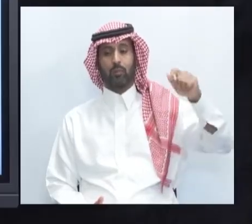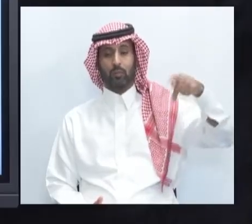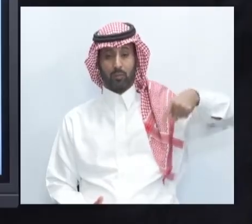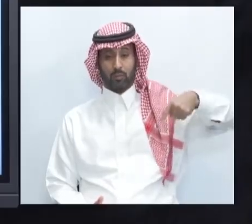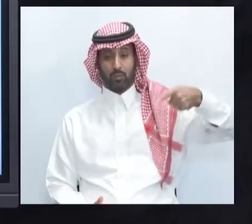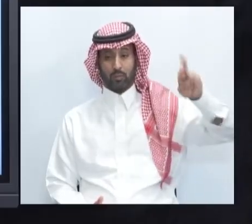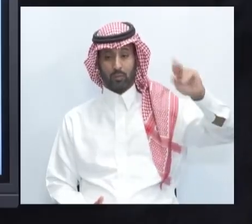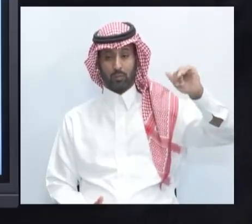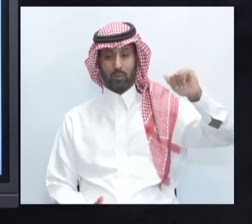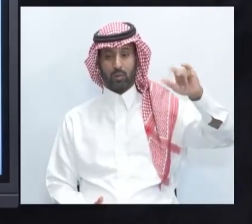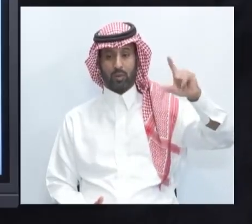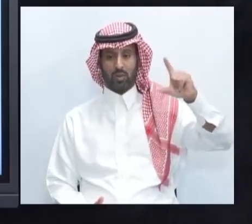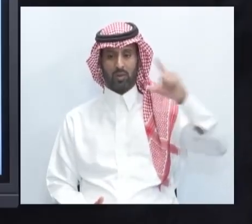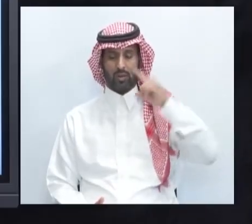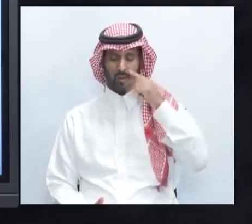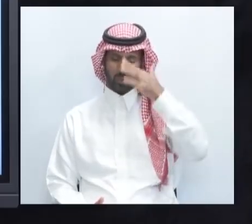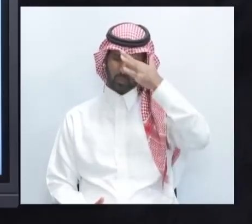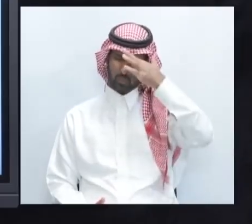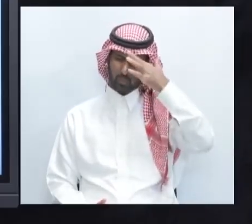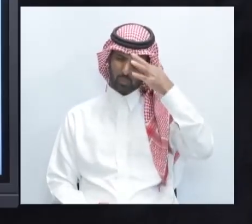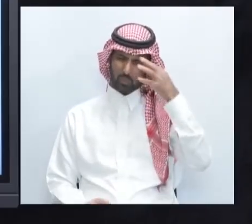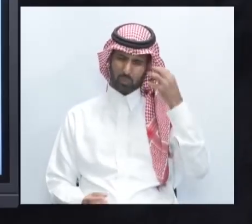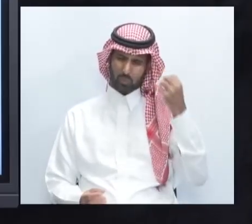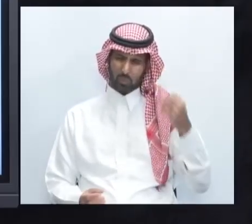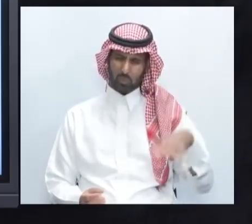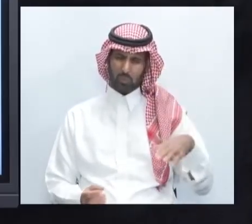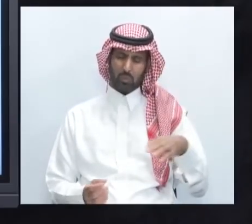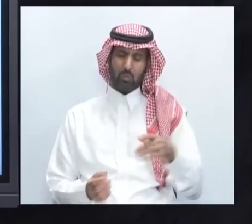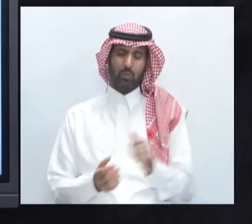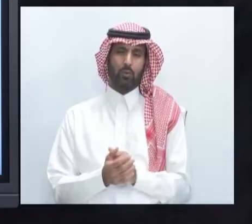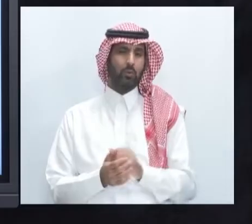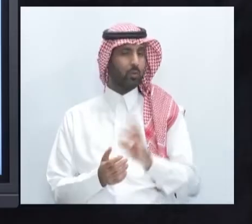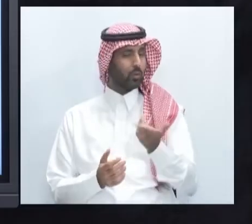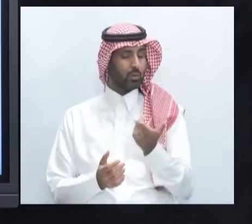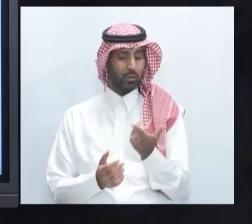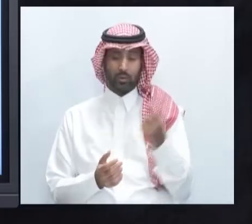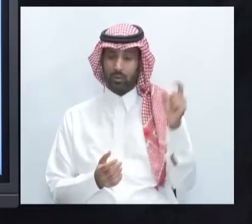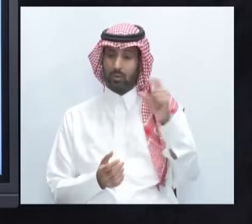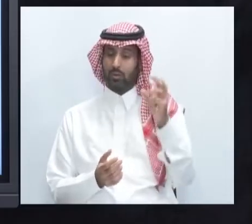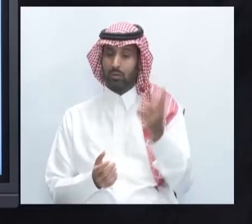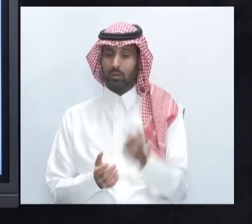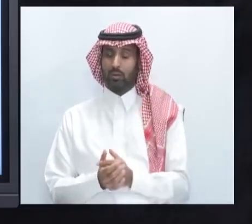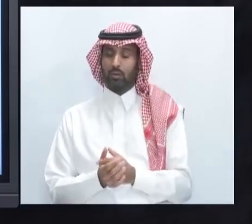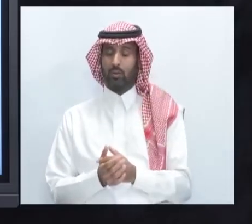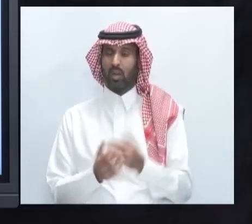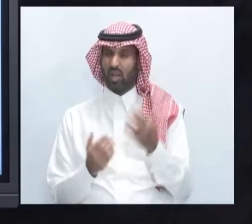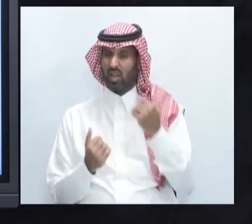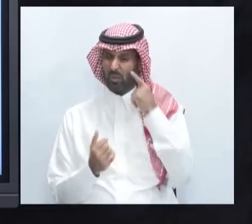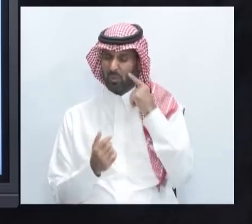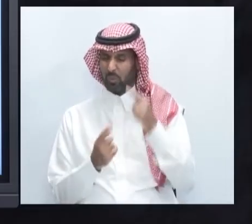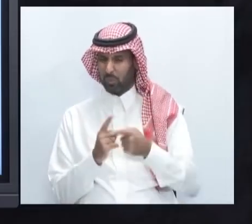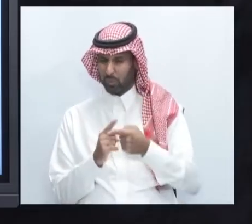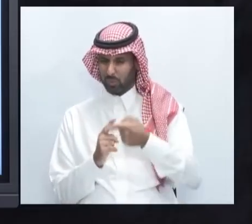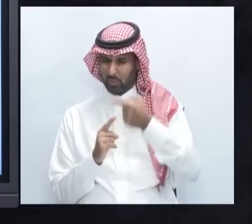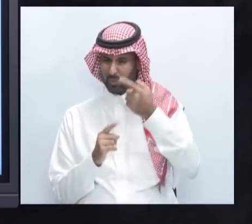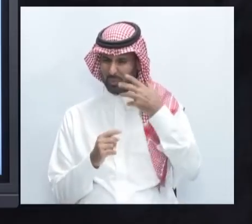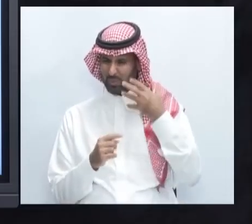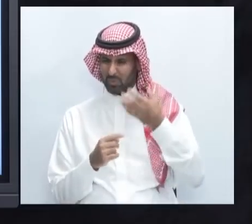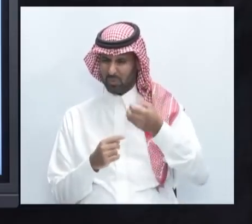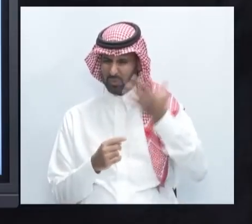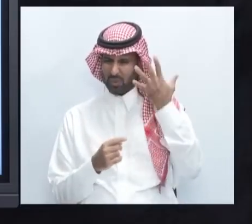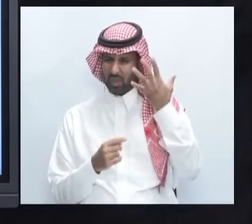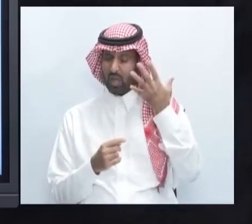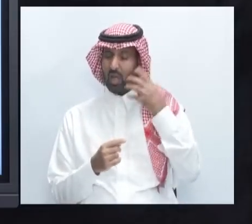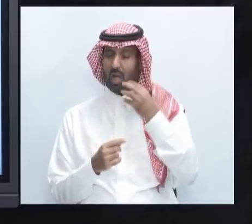ice cream, okay? So the weather is hot. It's what? It's hot. So I will